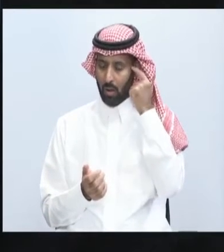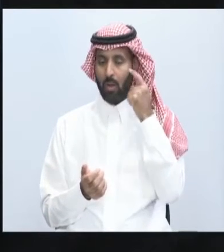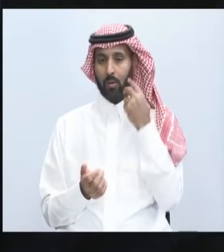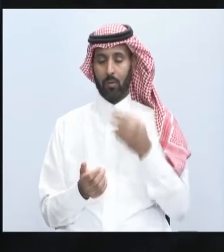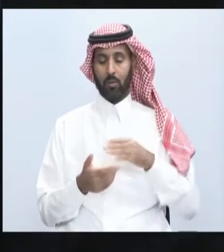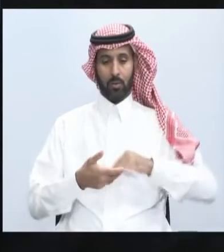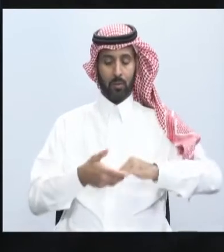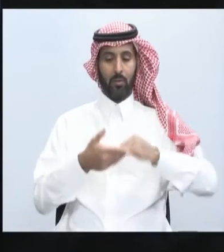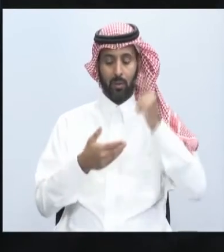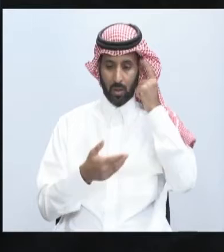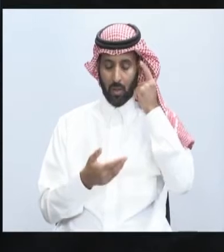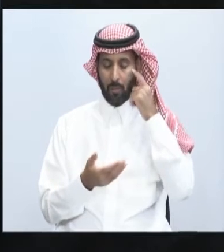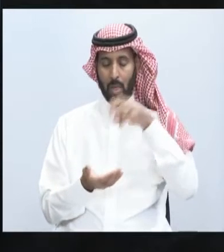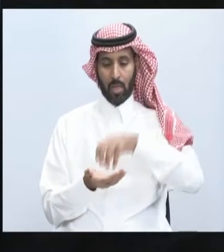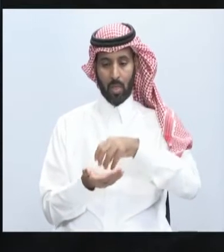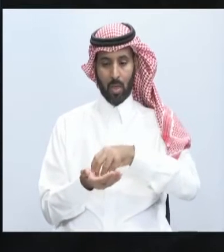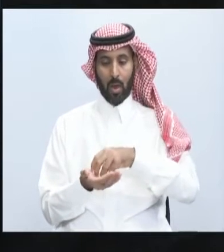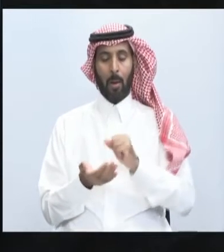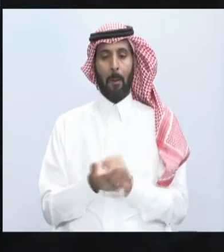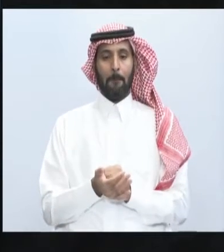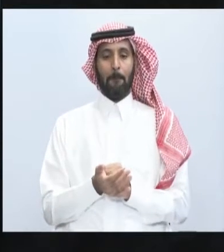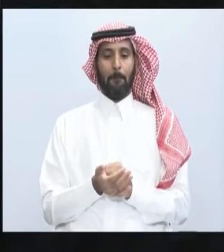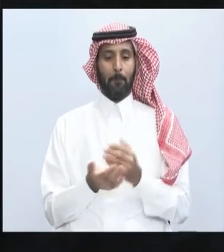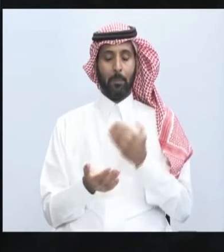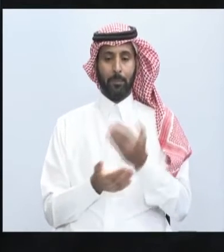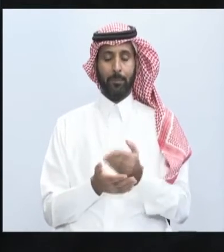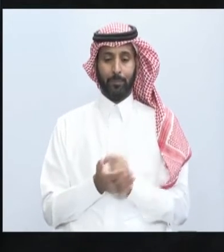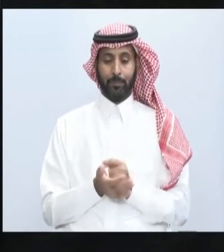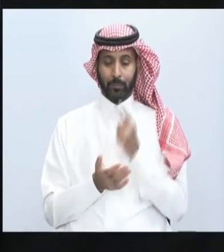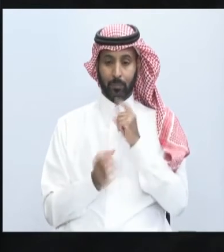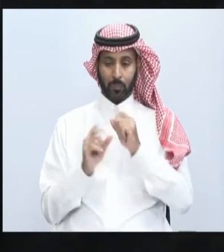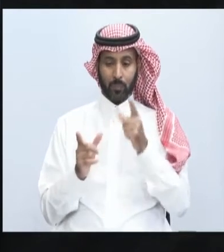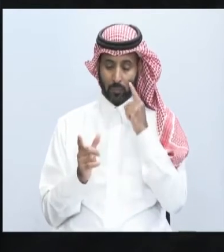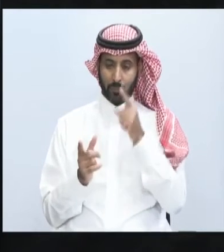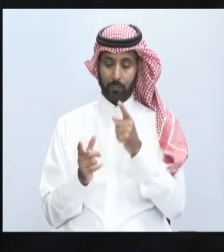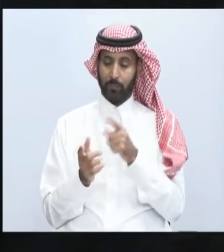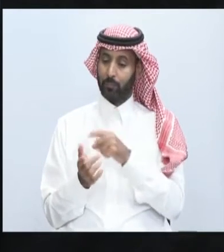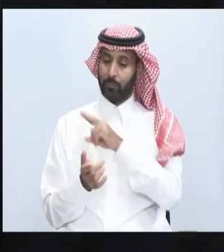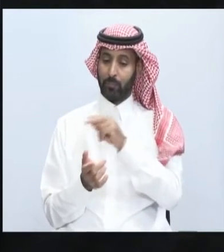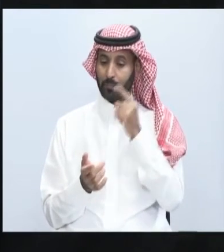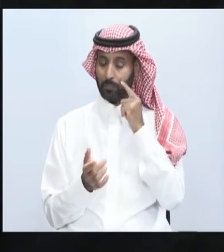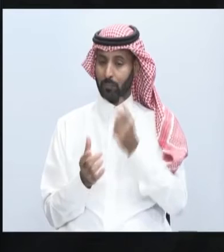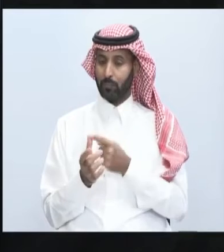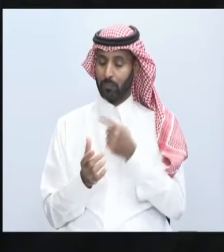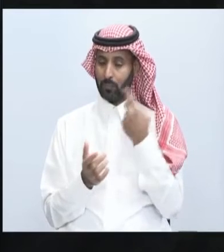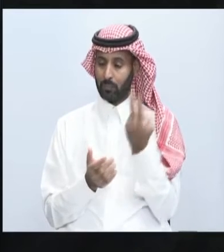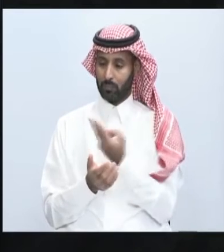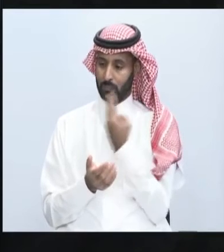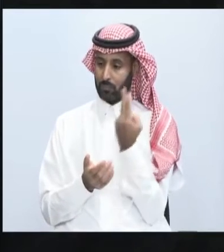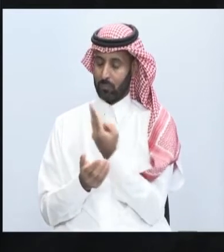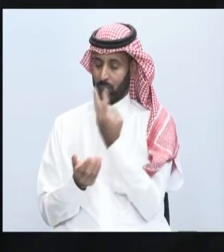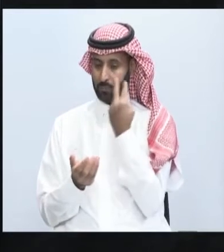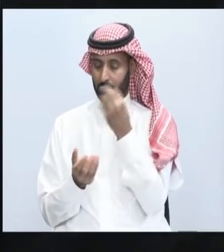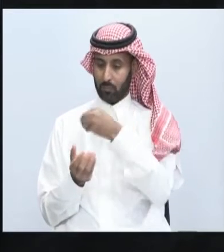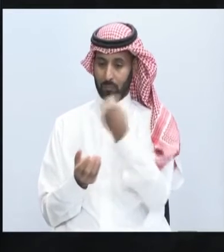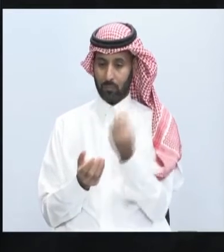help you to remember this place. And here I'm going to show you some examples about the souvenirs that